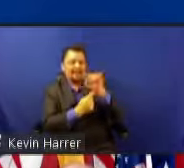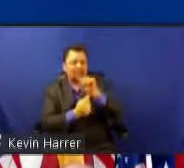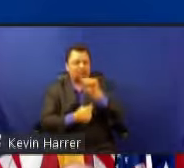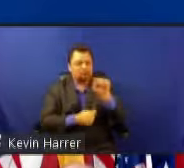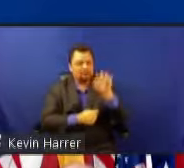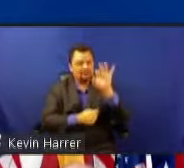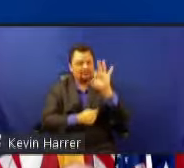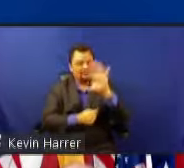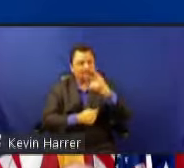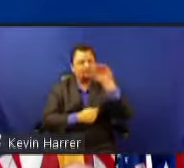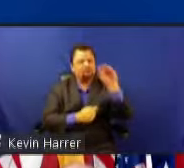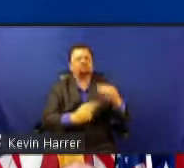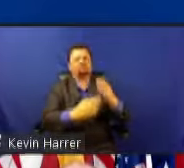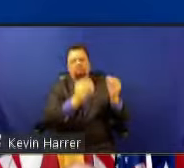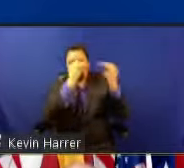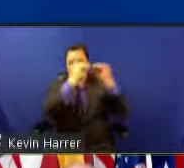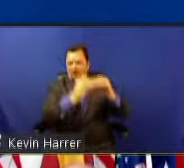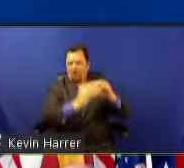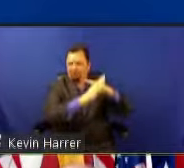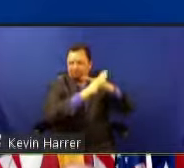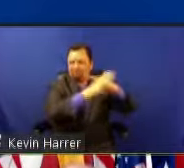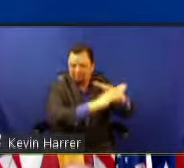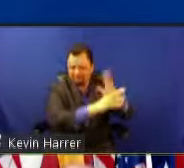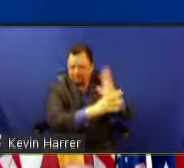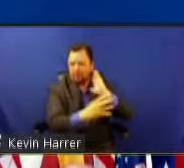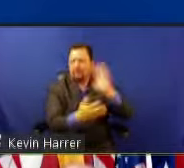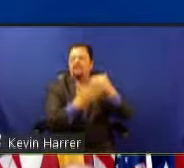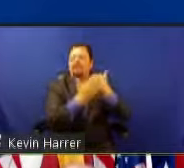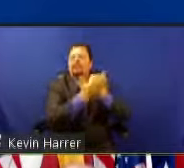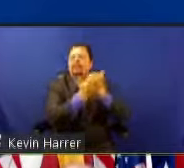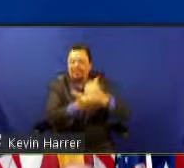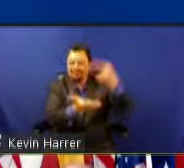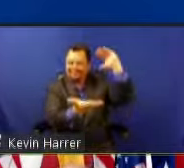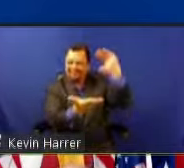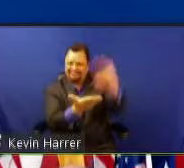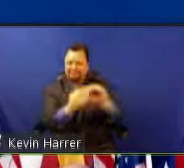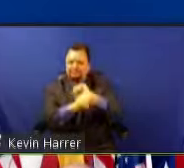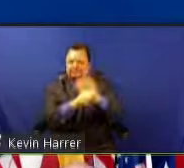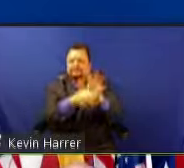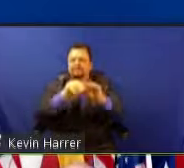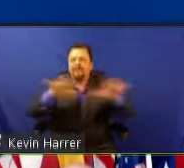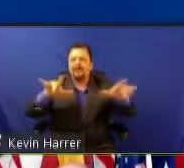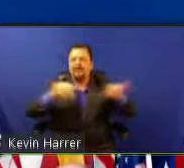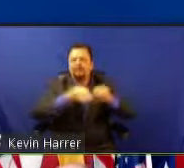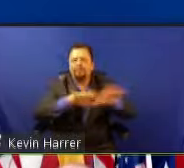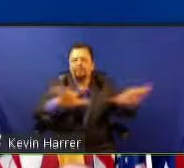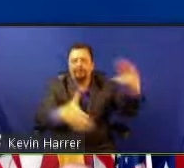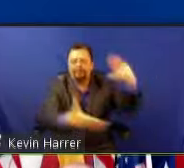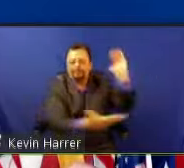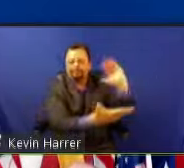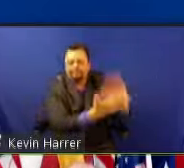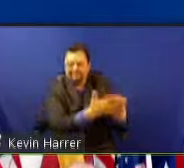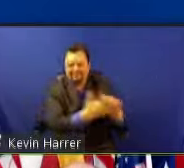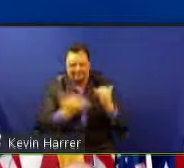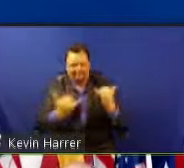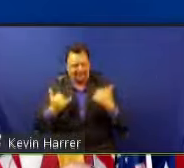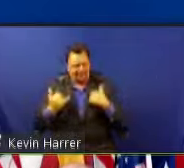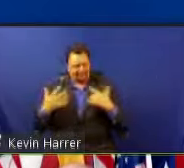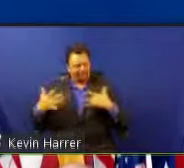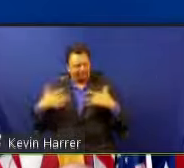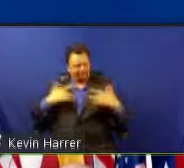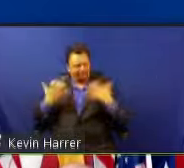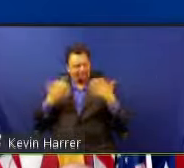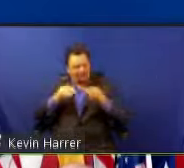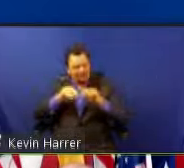of reducing spread of the virus. So we're excited about it. We're ready to go. You'll hear about our plans today. First, an update: 1,394